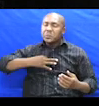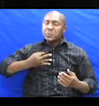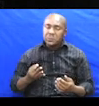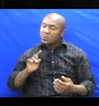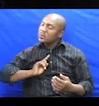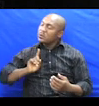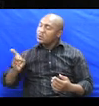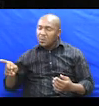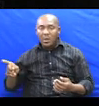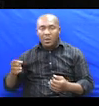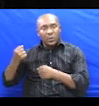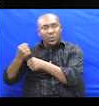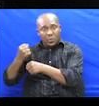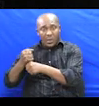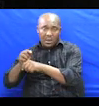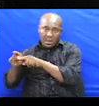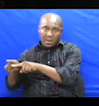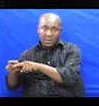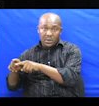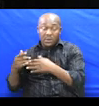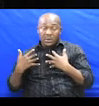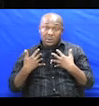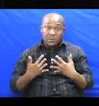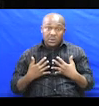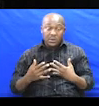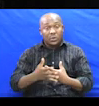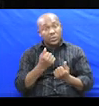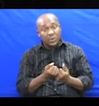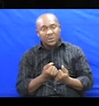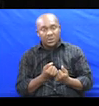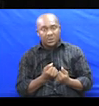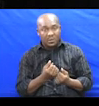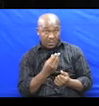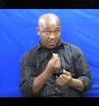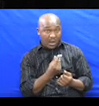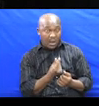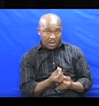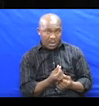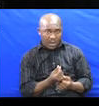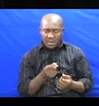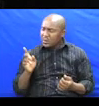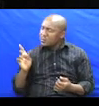to look for jobs towards the colonialists so as to earn